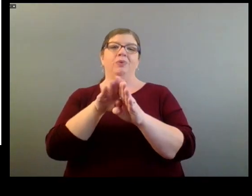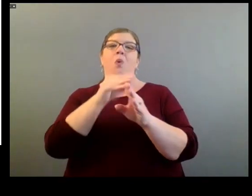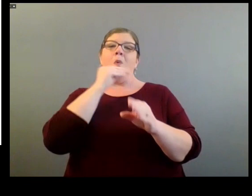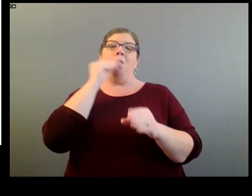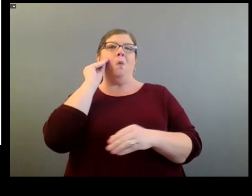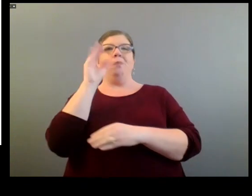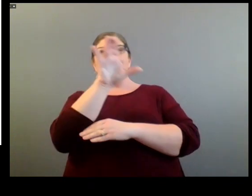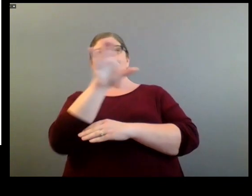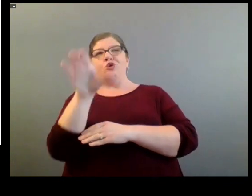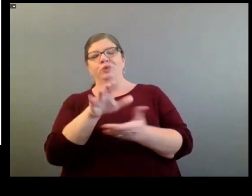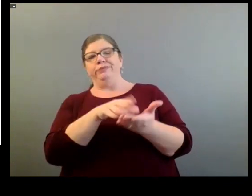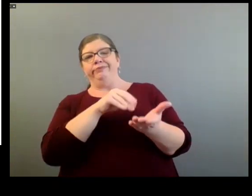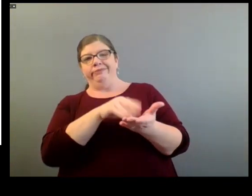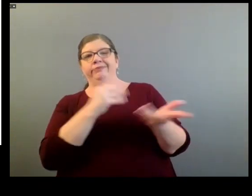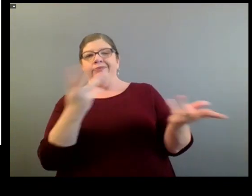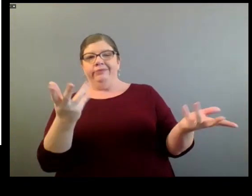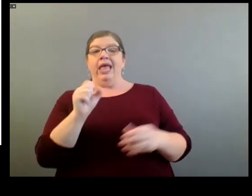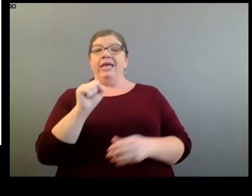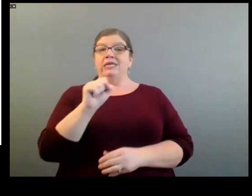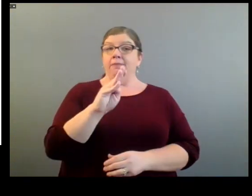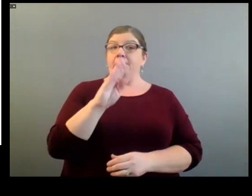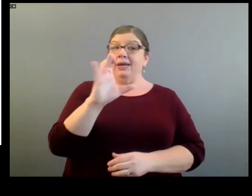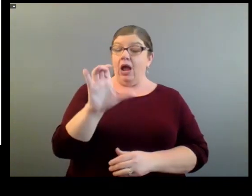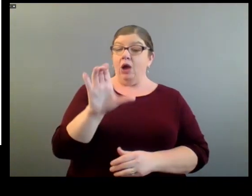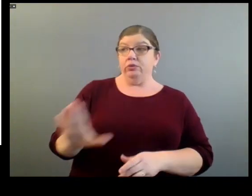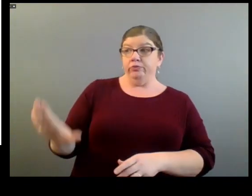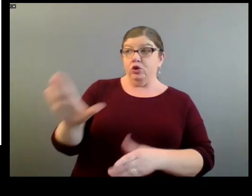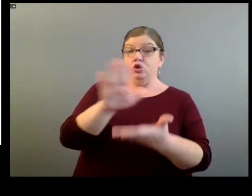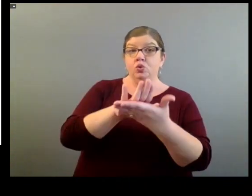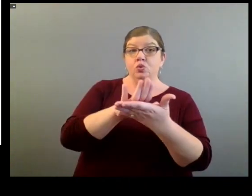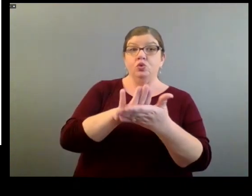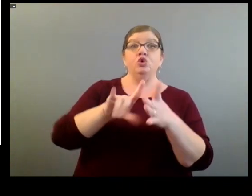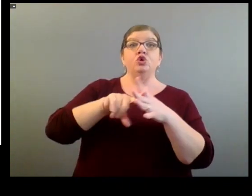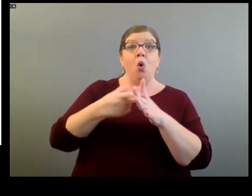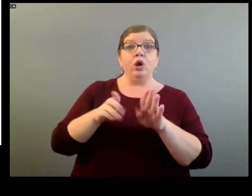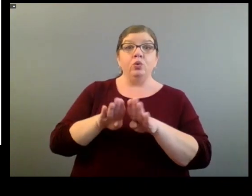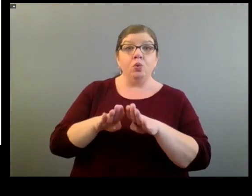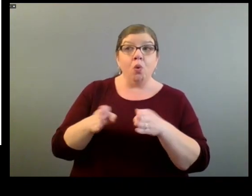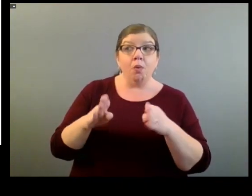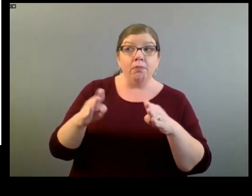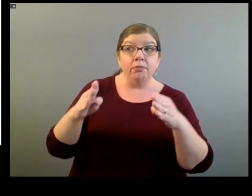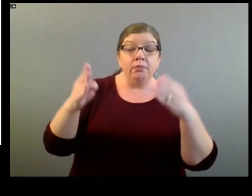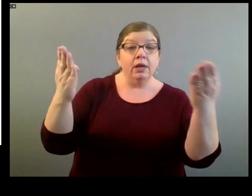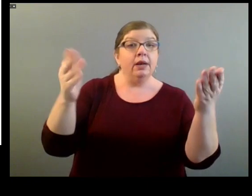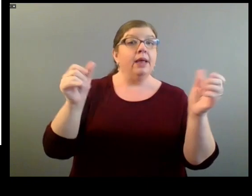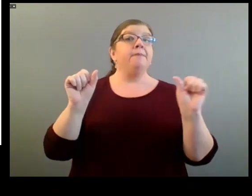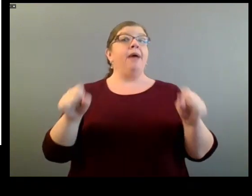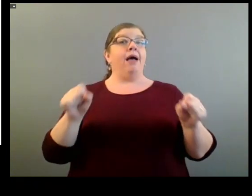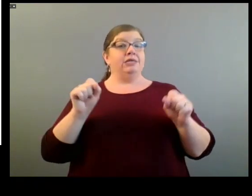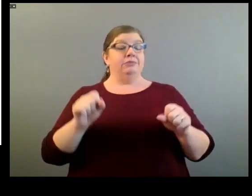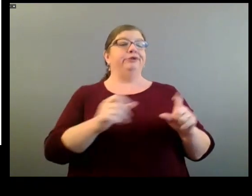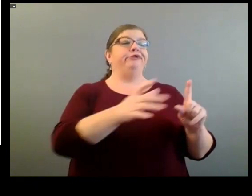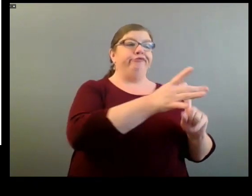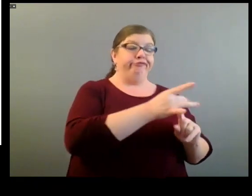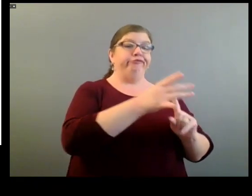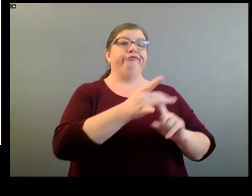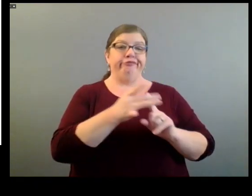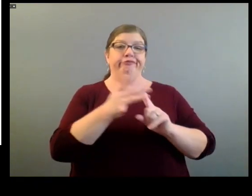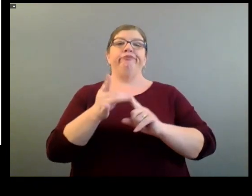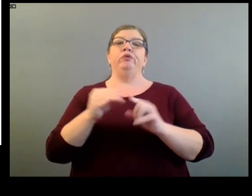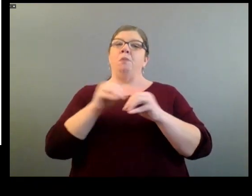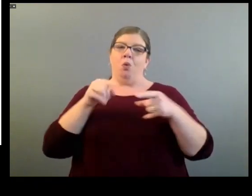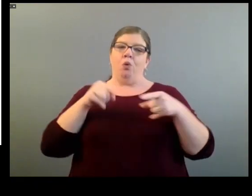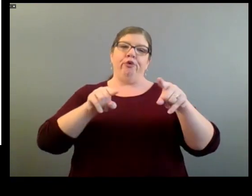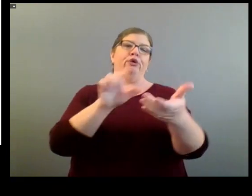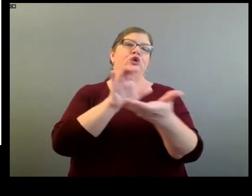as Santa Barbara County schools start to reopen, it's possible that more cases will be attributed to children.